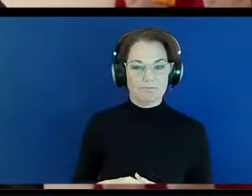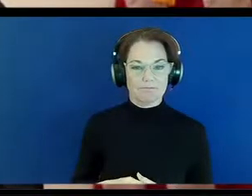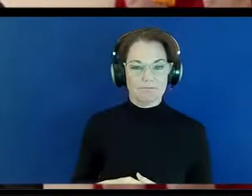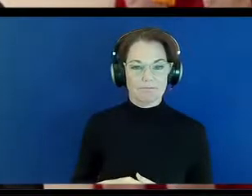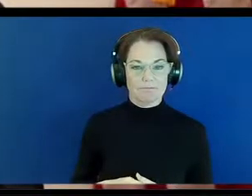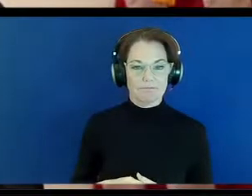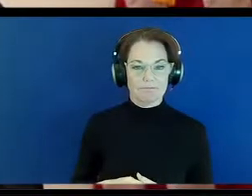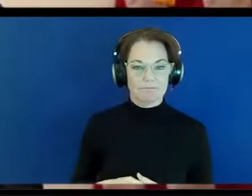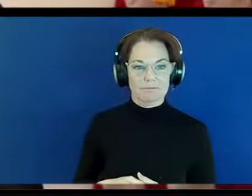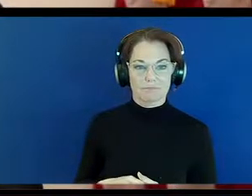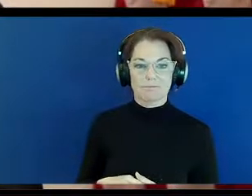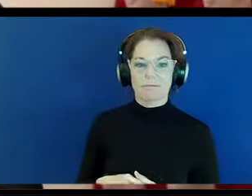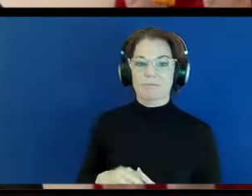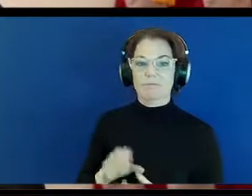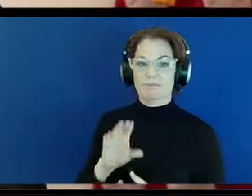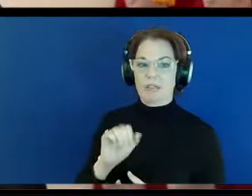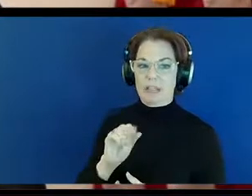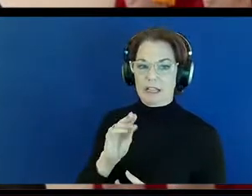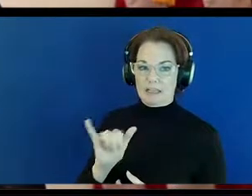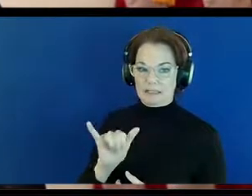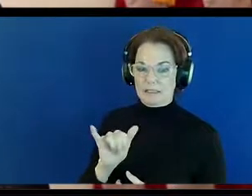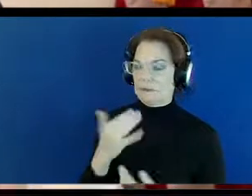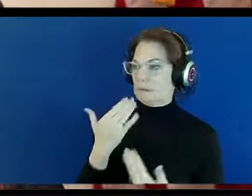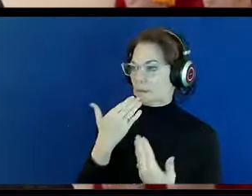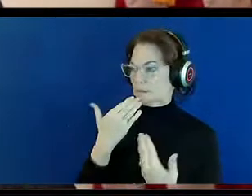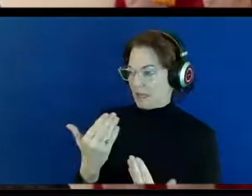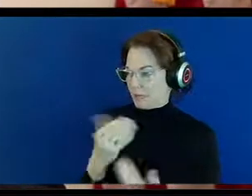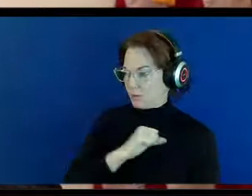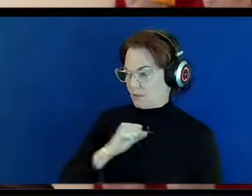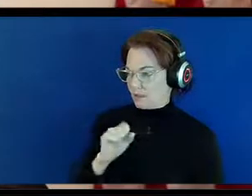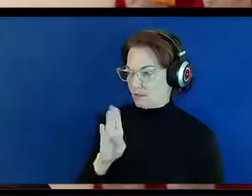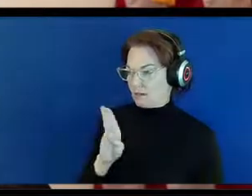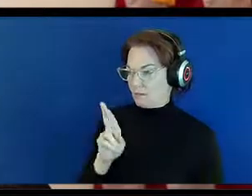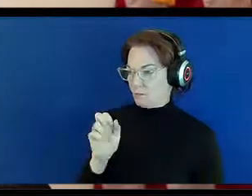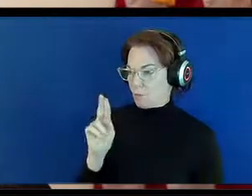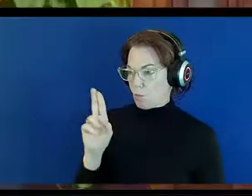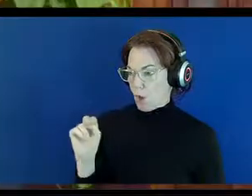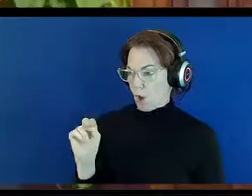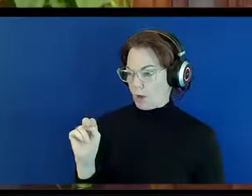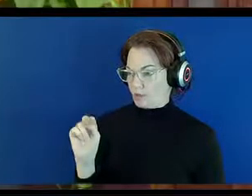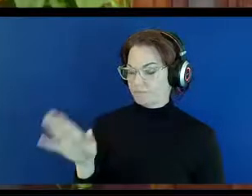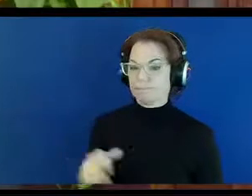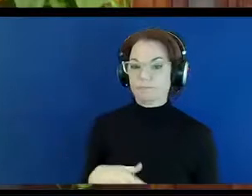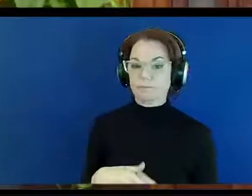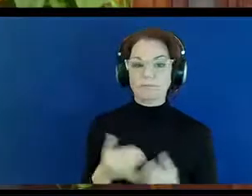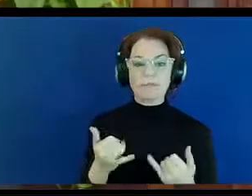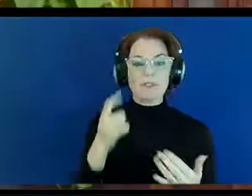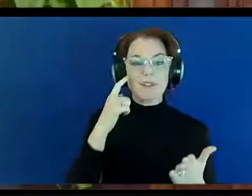Thank you, Senator Braun. And before moving to our next senator, I want to acknowledge Senator